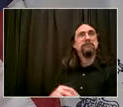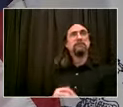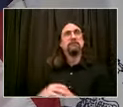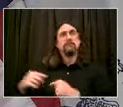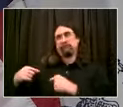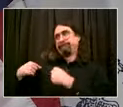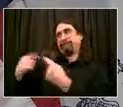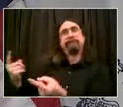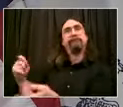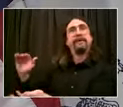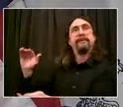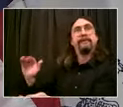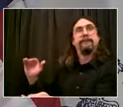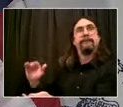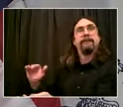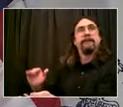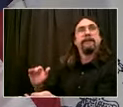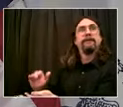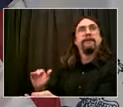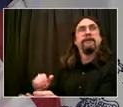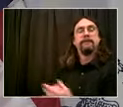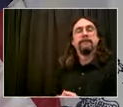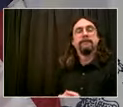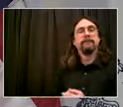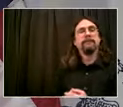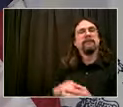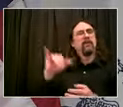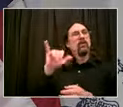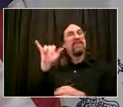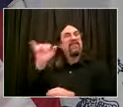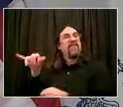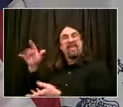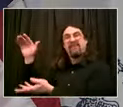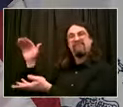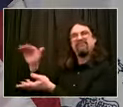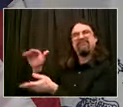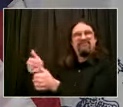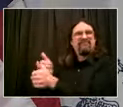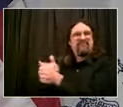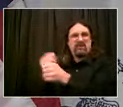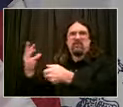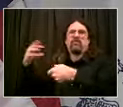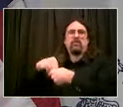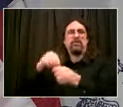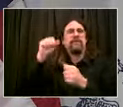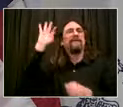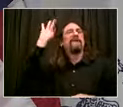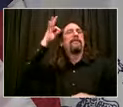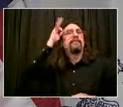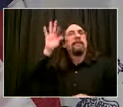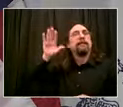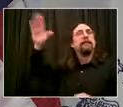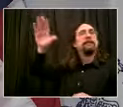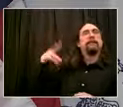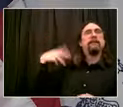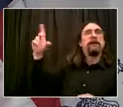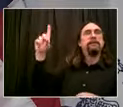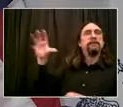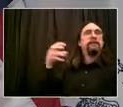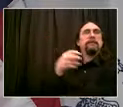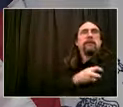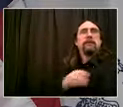What makes sense going forward? It's a time of redefinition. So we are going to give that another look and evaluate whether we should keep